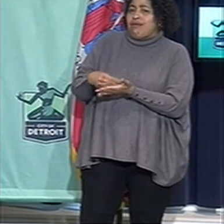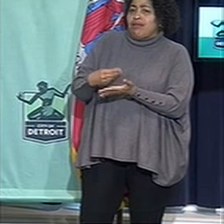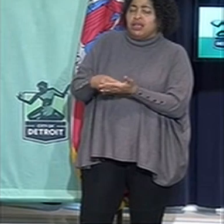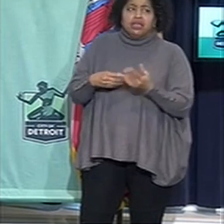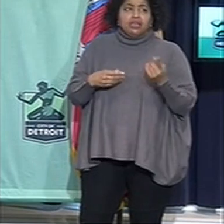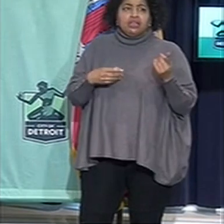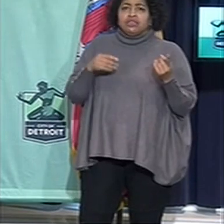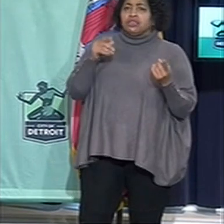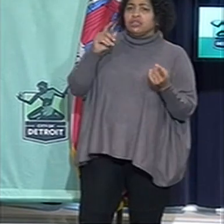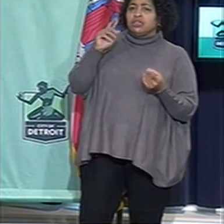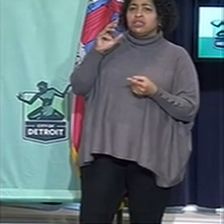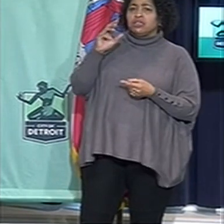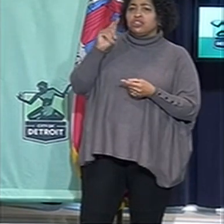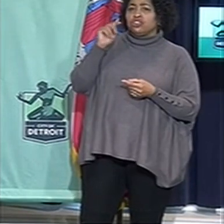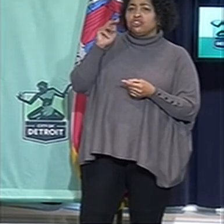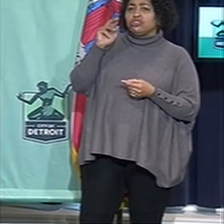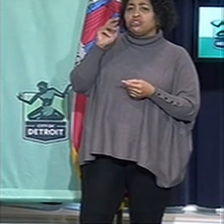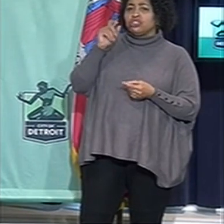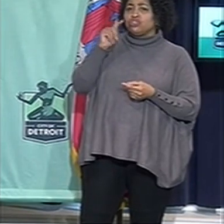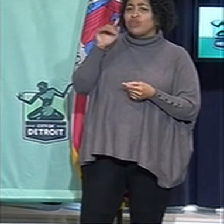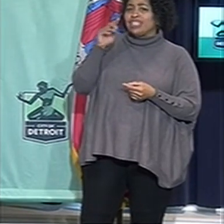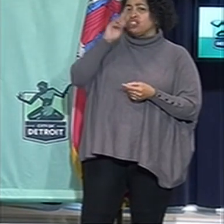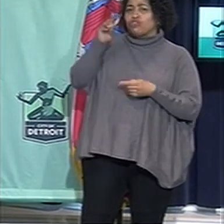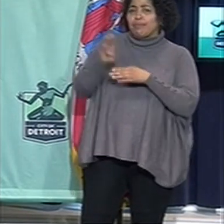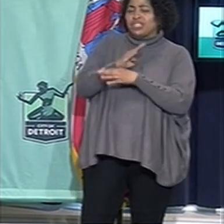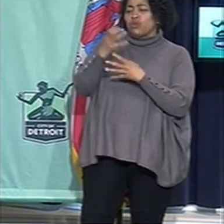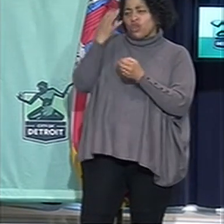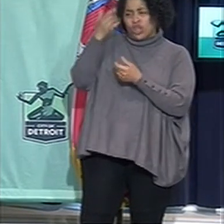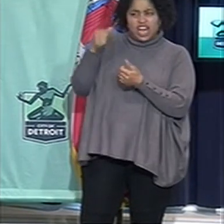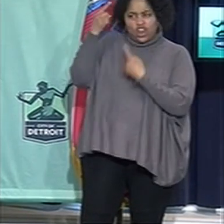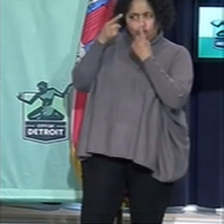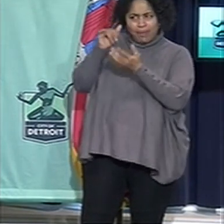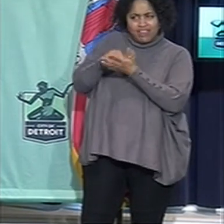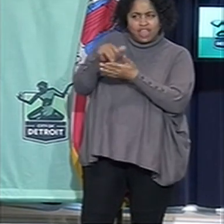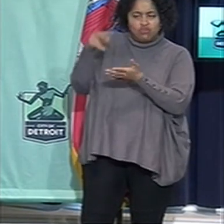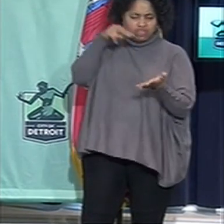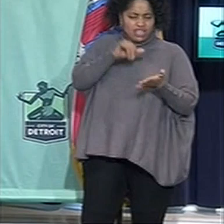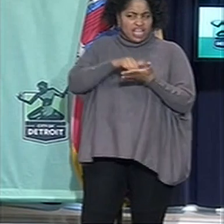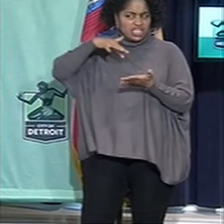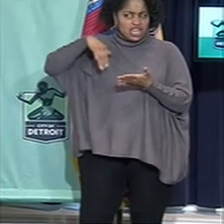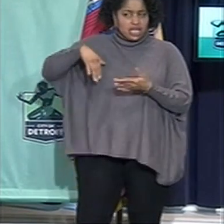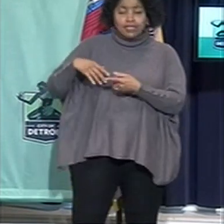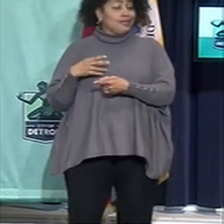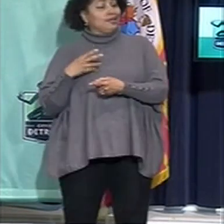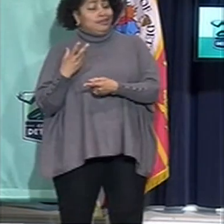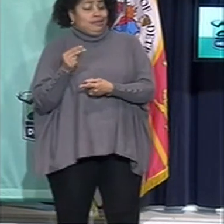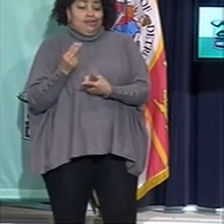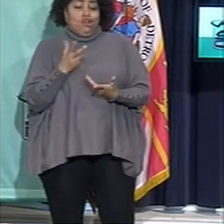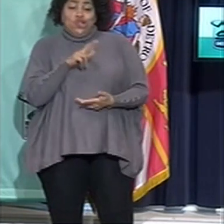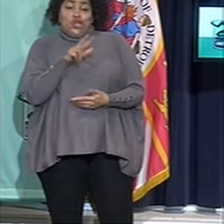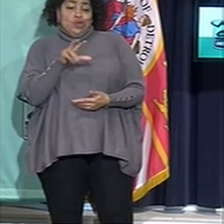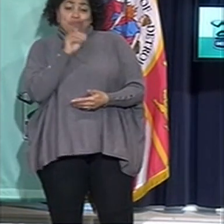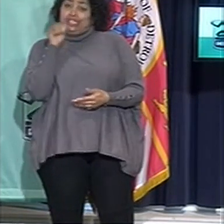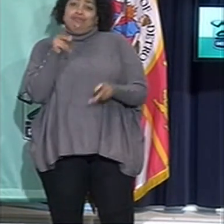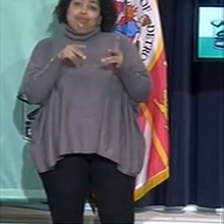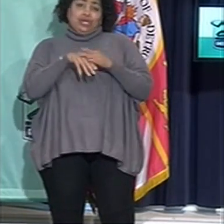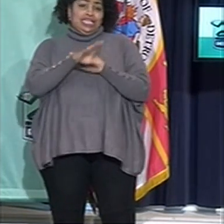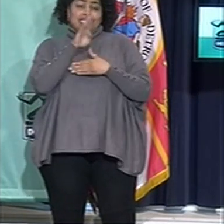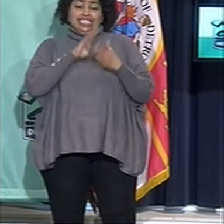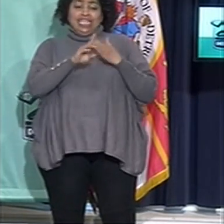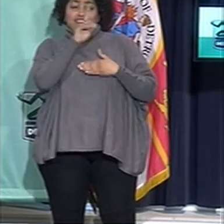Crane's Detroit Business wanted to know if you had any additional thoughts on that, if you had a chance to see the study yet. No, I mean, you know, 33% of the people in the city